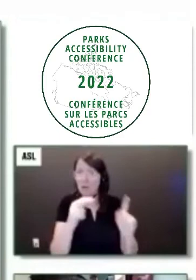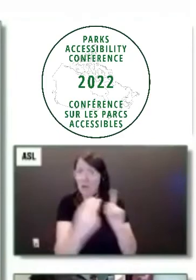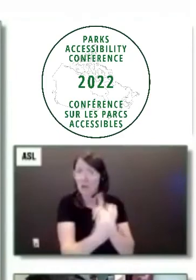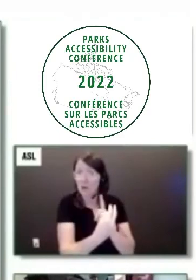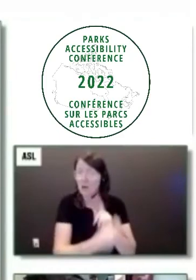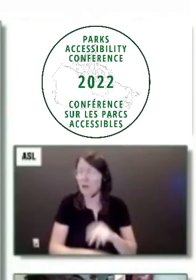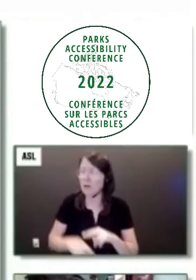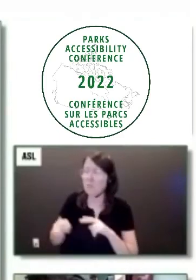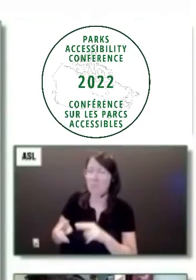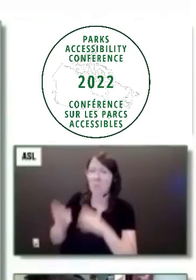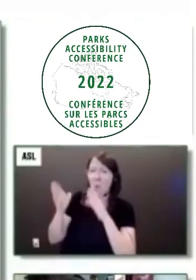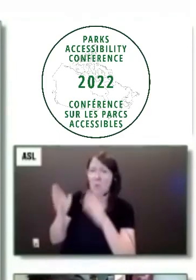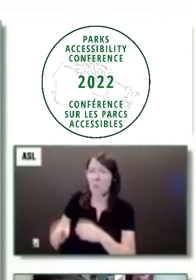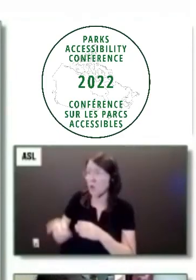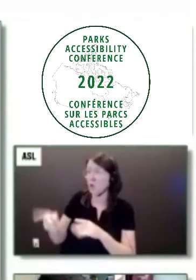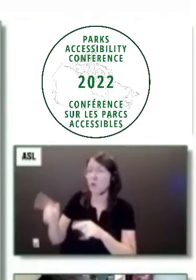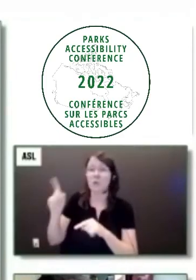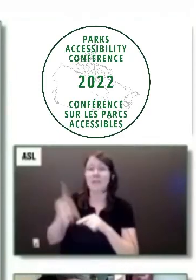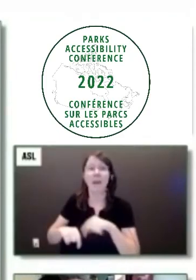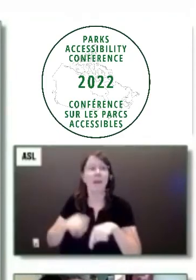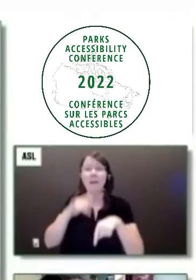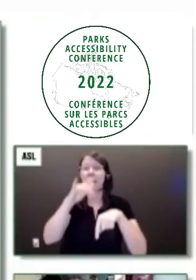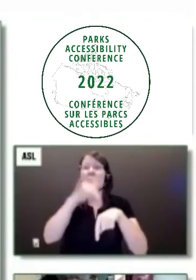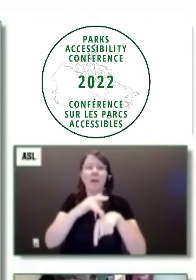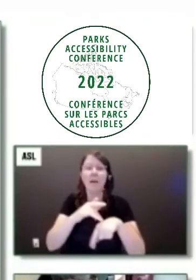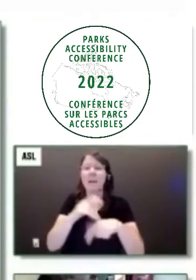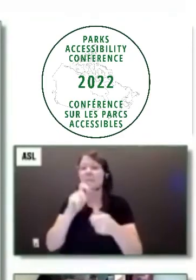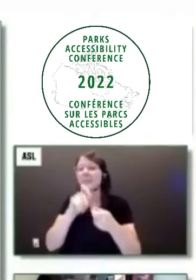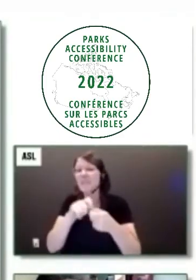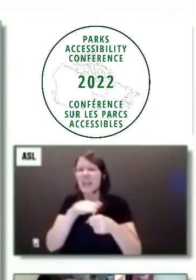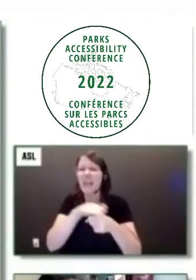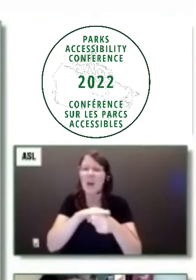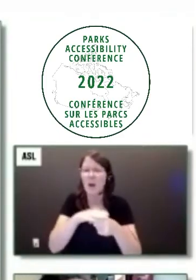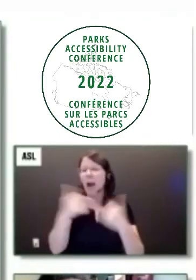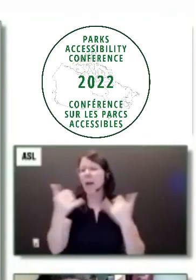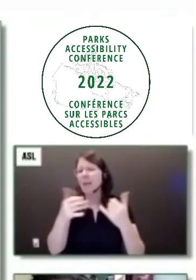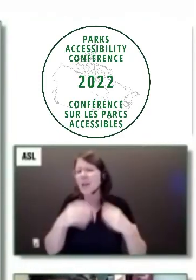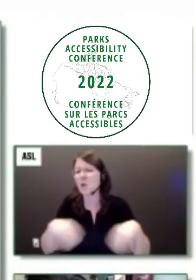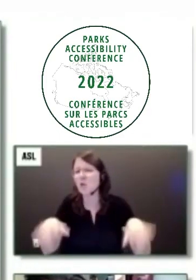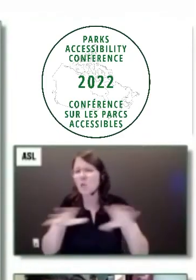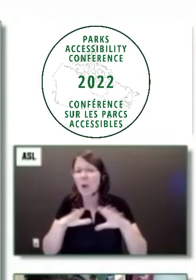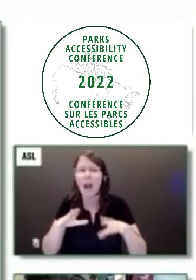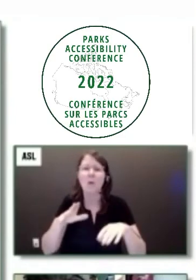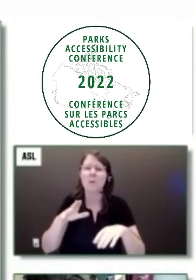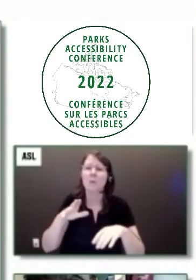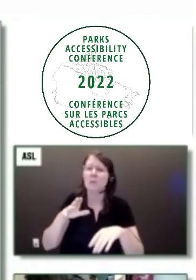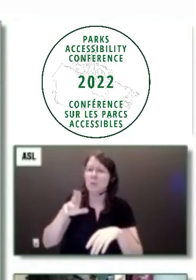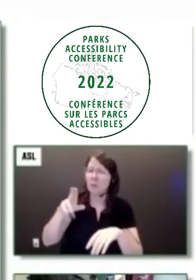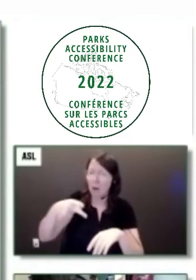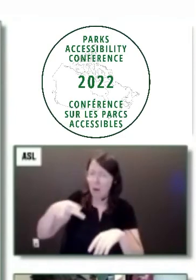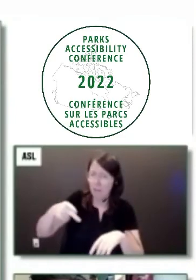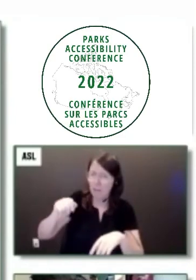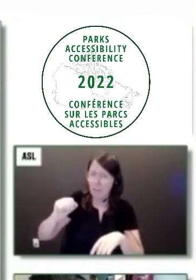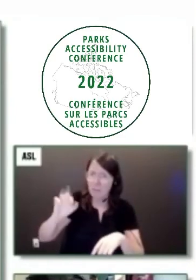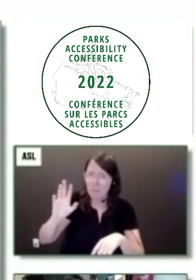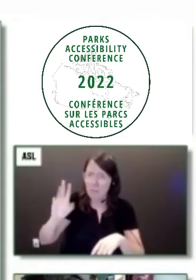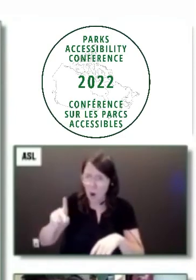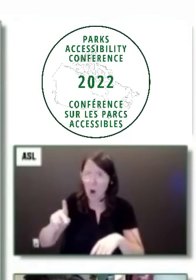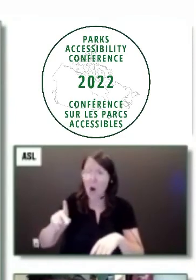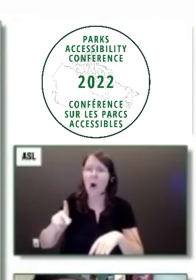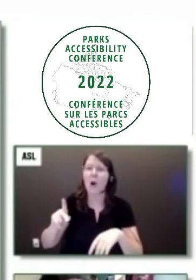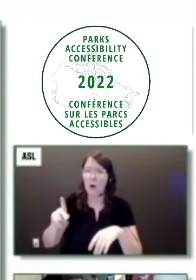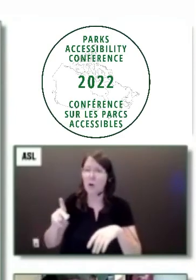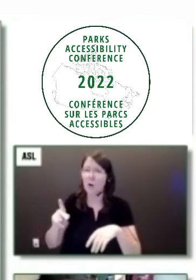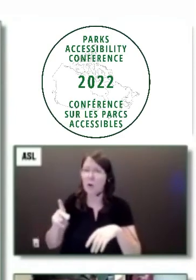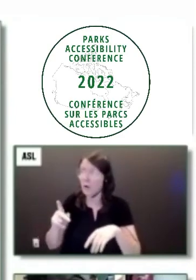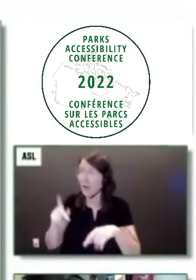to access certain places, like a playground or many of the spaces we just heard about from our previous presenter, stems from some sort of